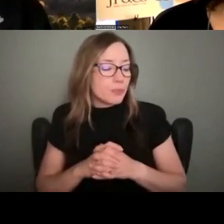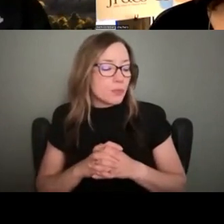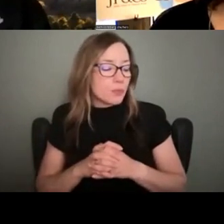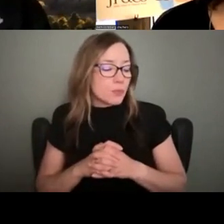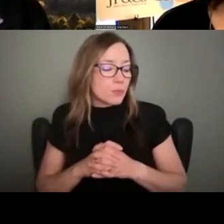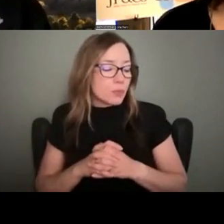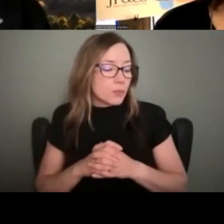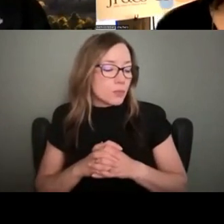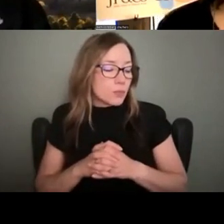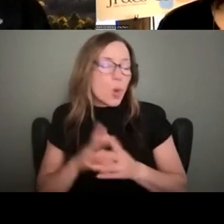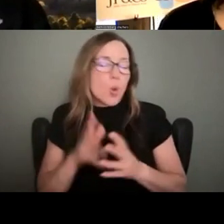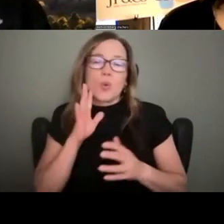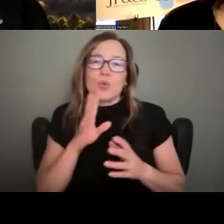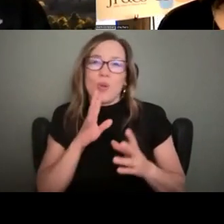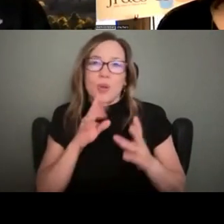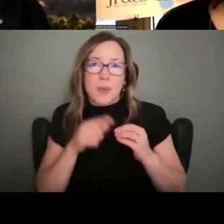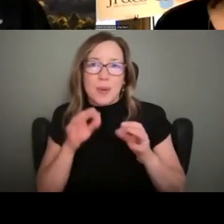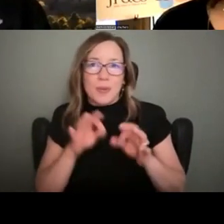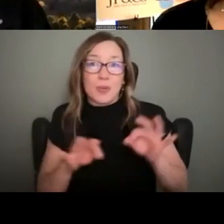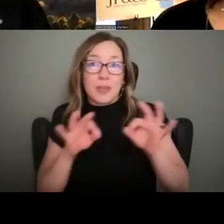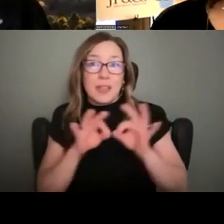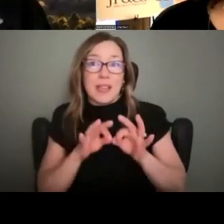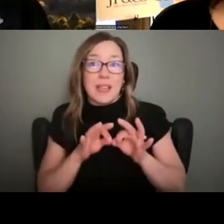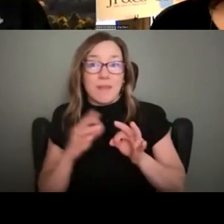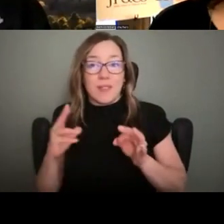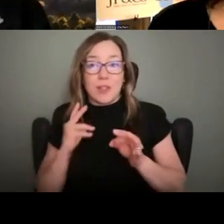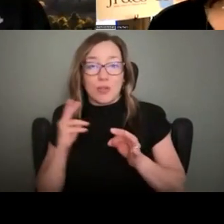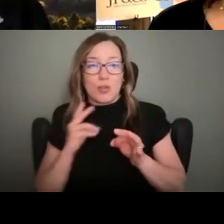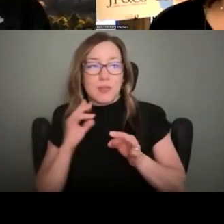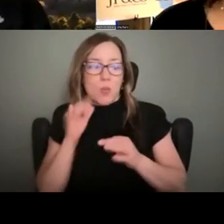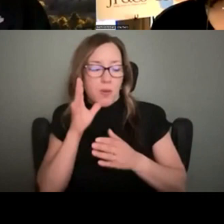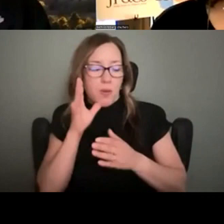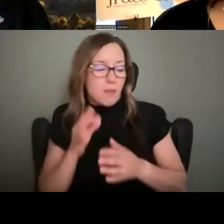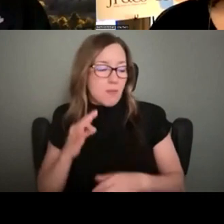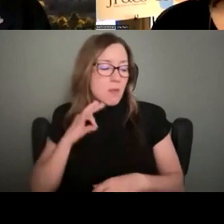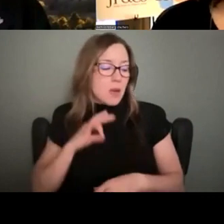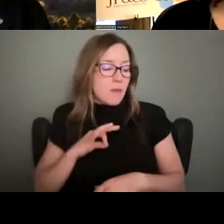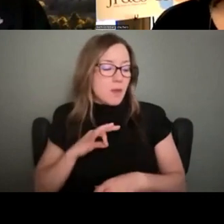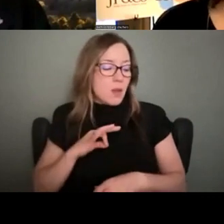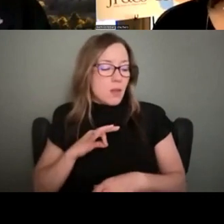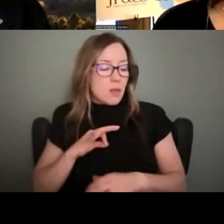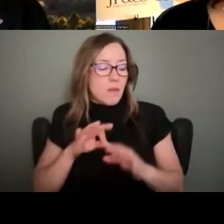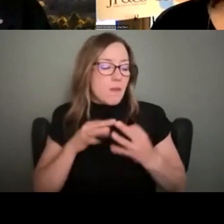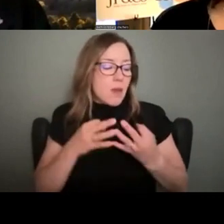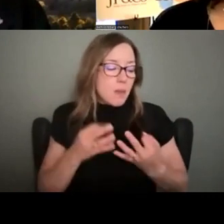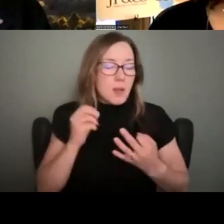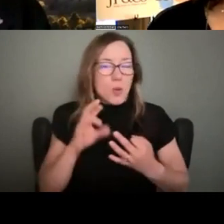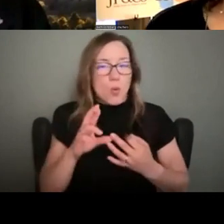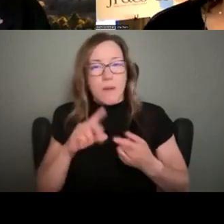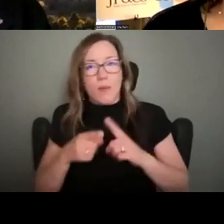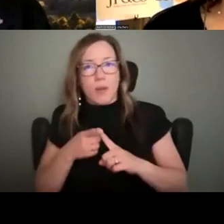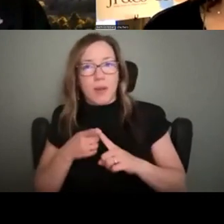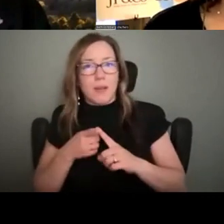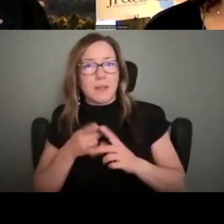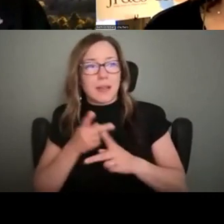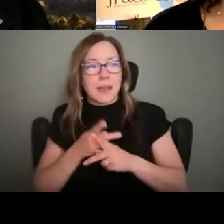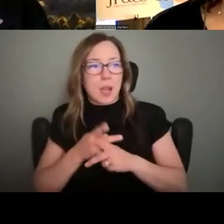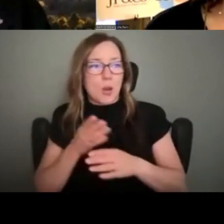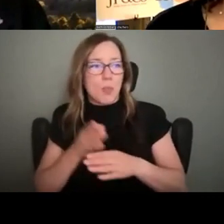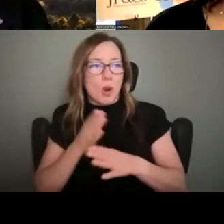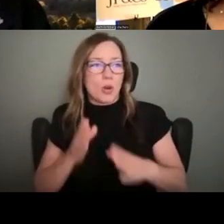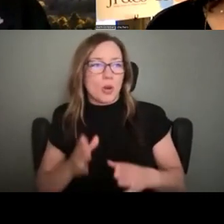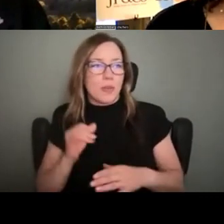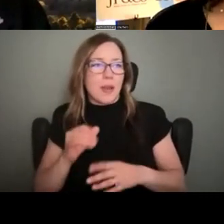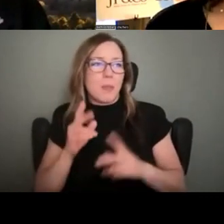of key features and how they benefit the family or friend, care partner, as well as the person living with